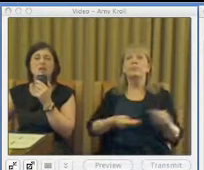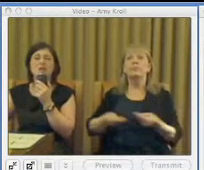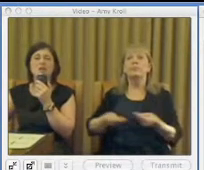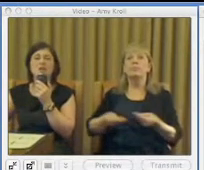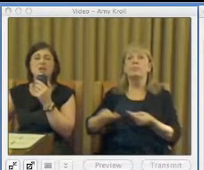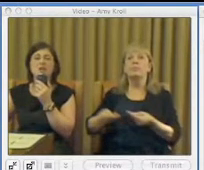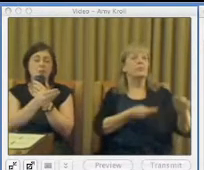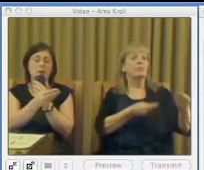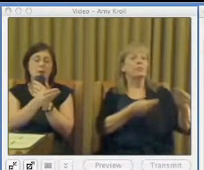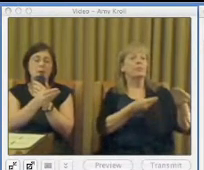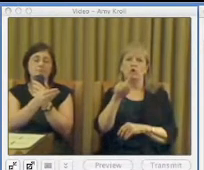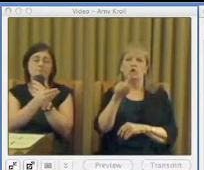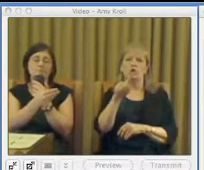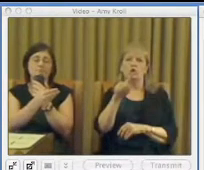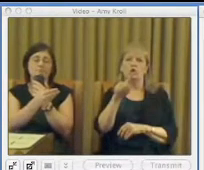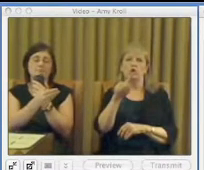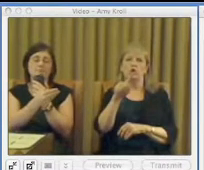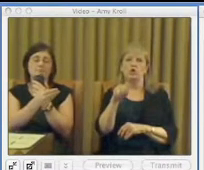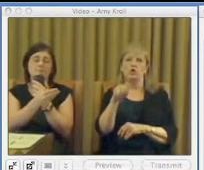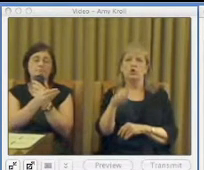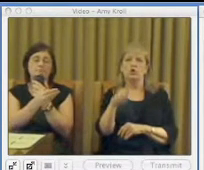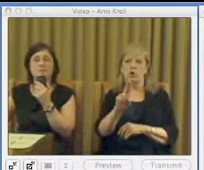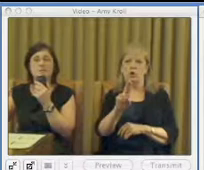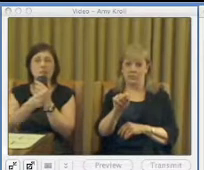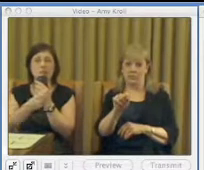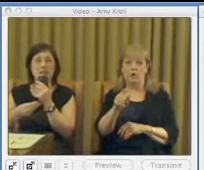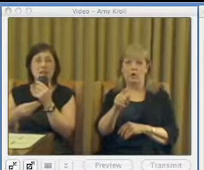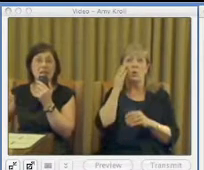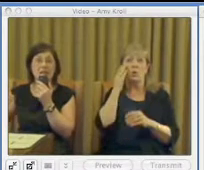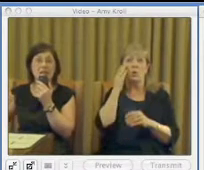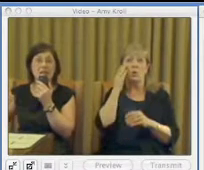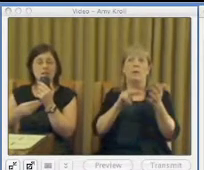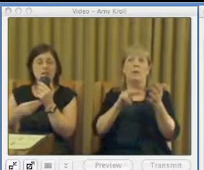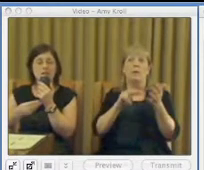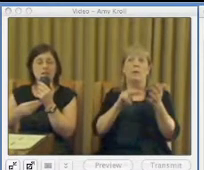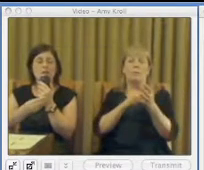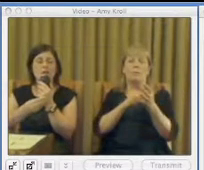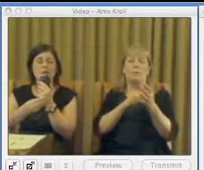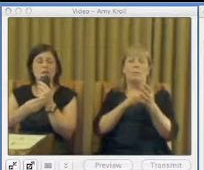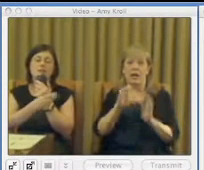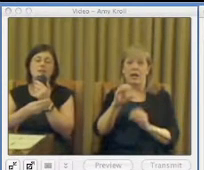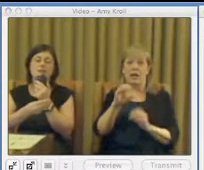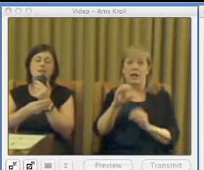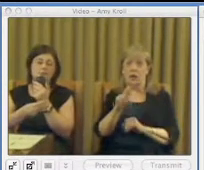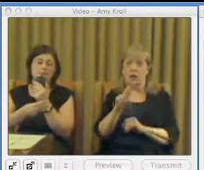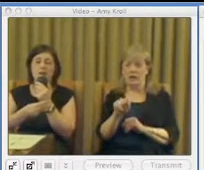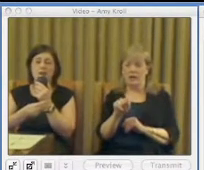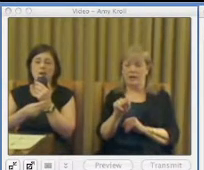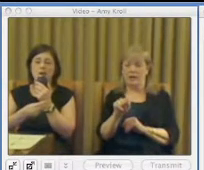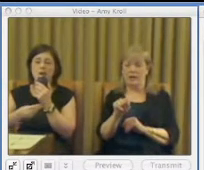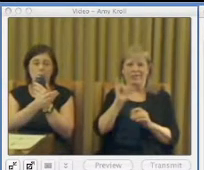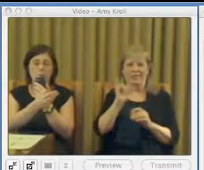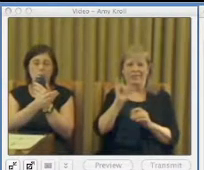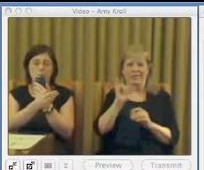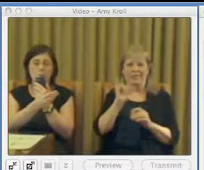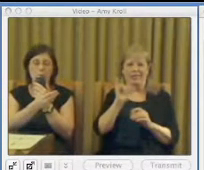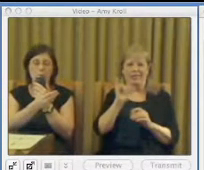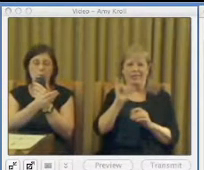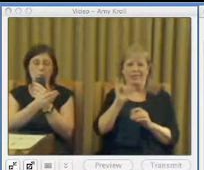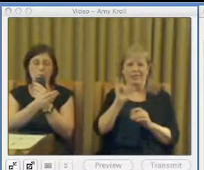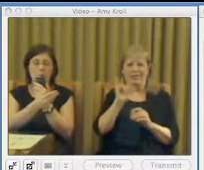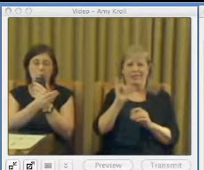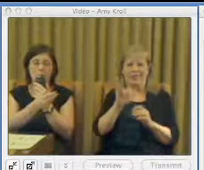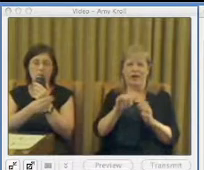That we are functioning as a conduit. And if anyone knows what a conduit is, you can see it's